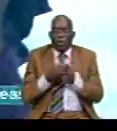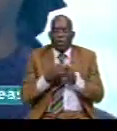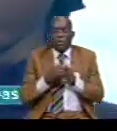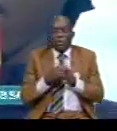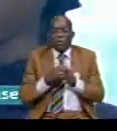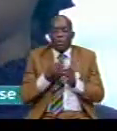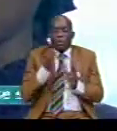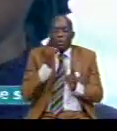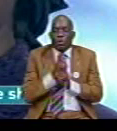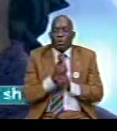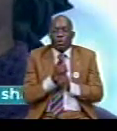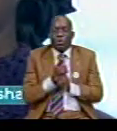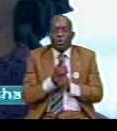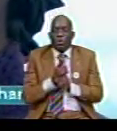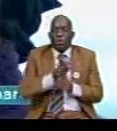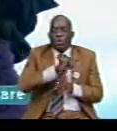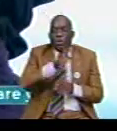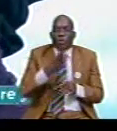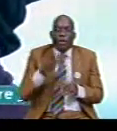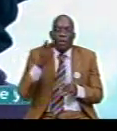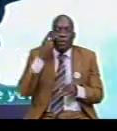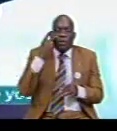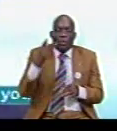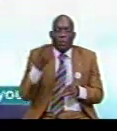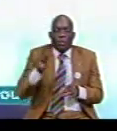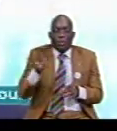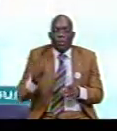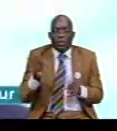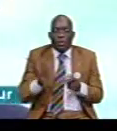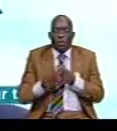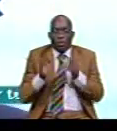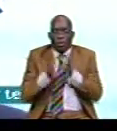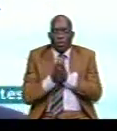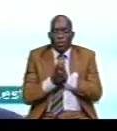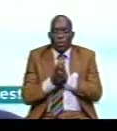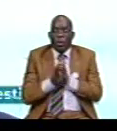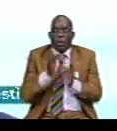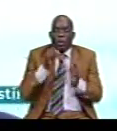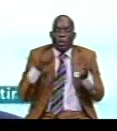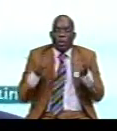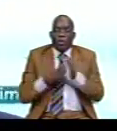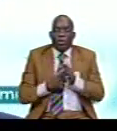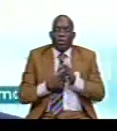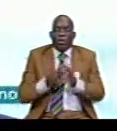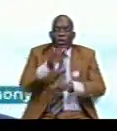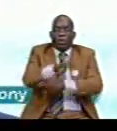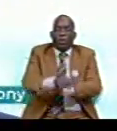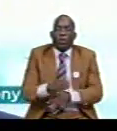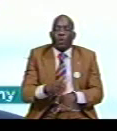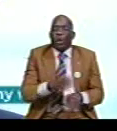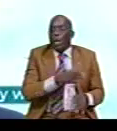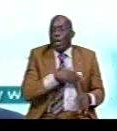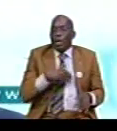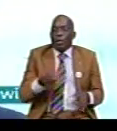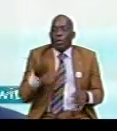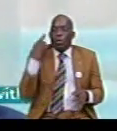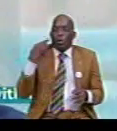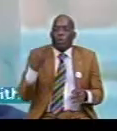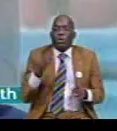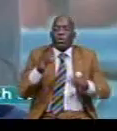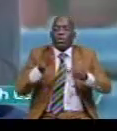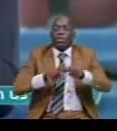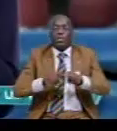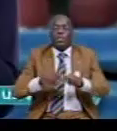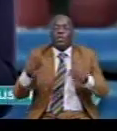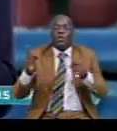make it the prayer point. But this evening, as I came for the program, I was sitting very close to the Yoruba audience.